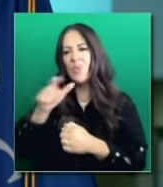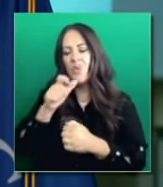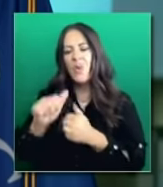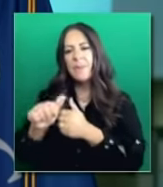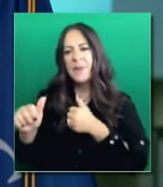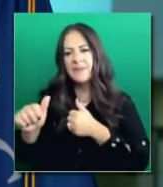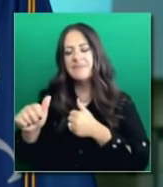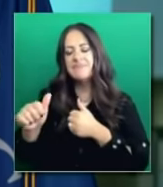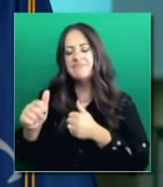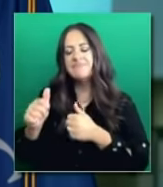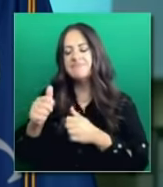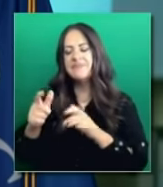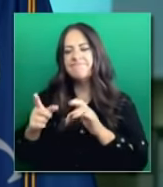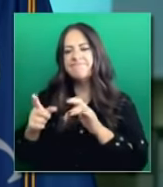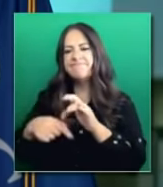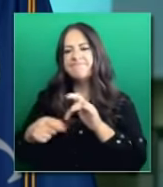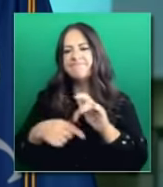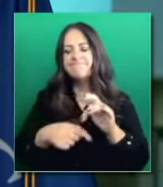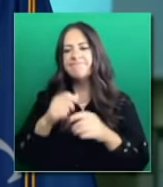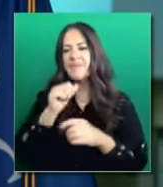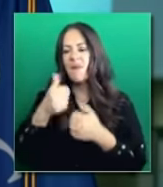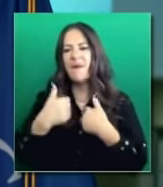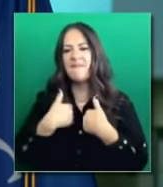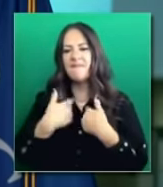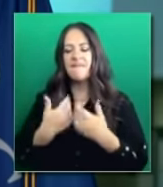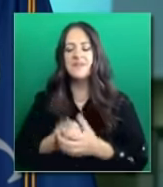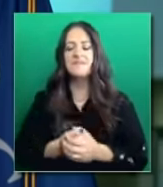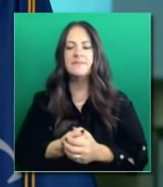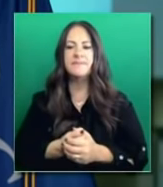Final question, Jocelyn Moran, CBS